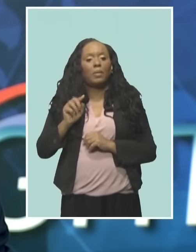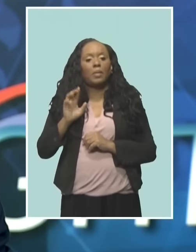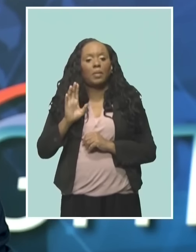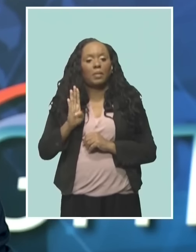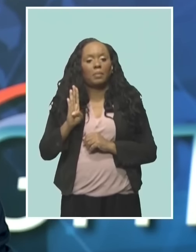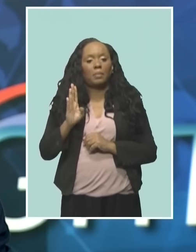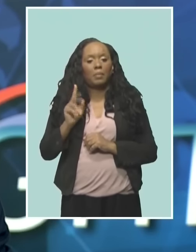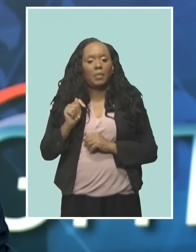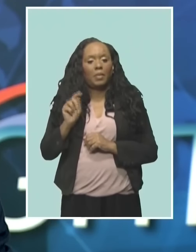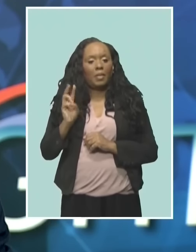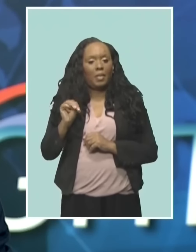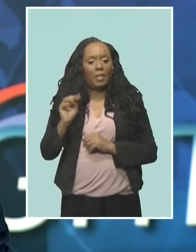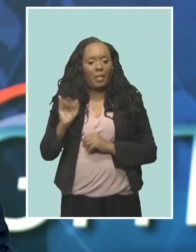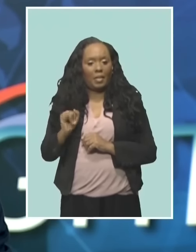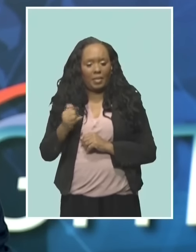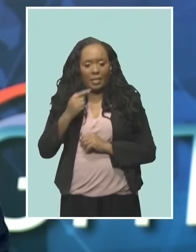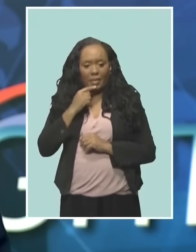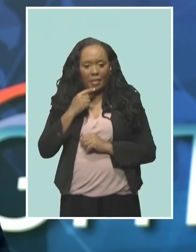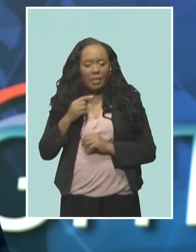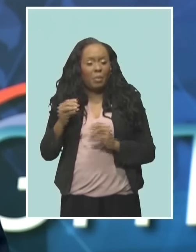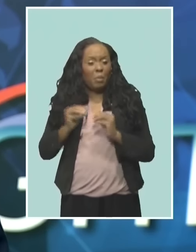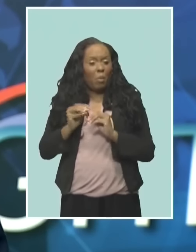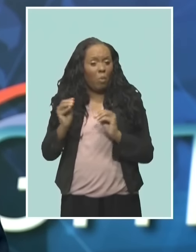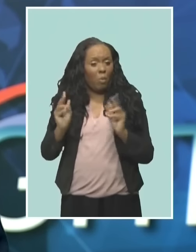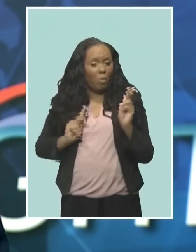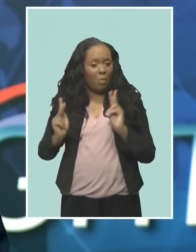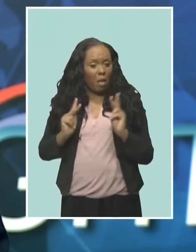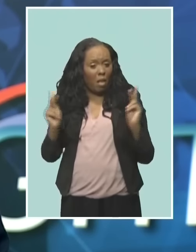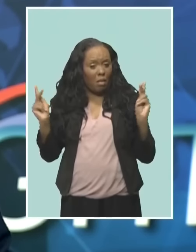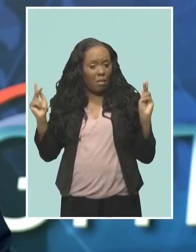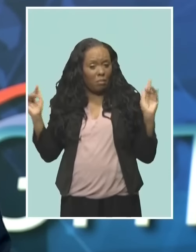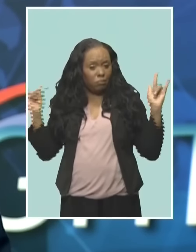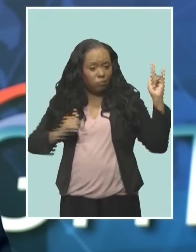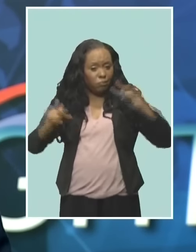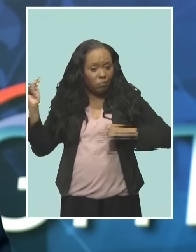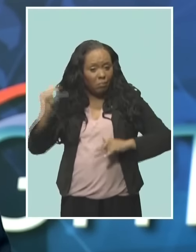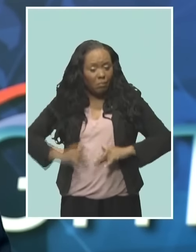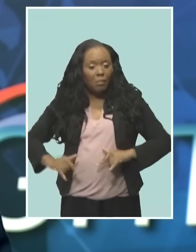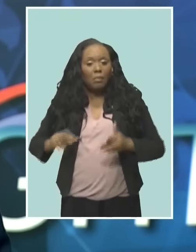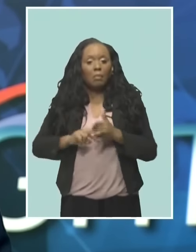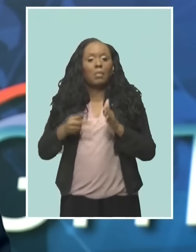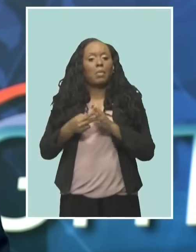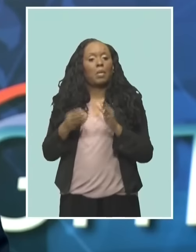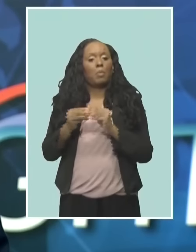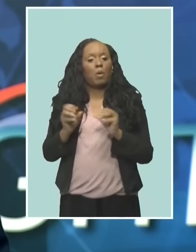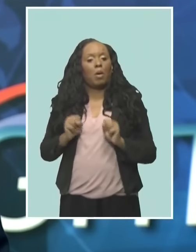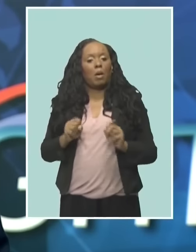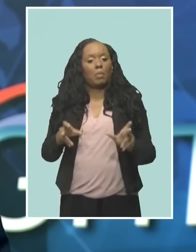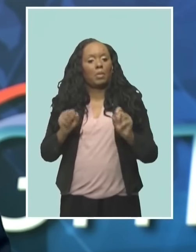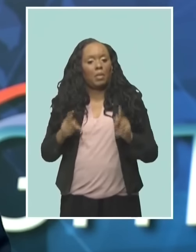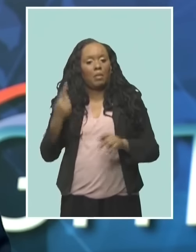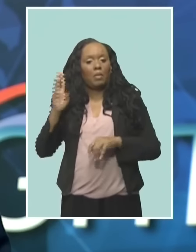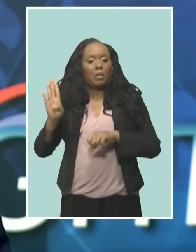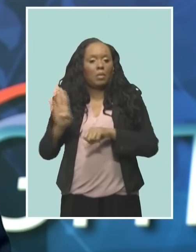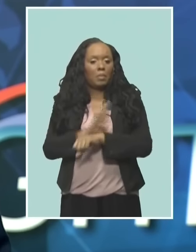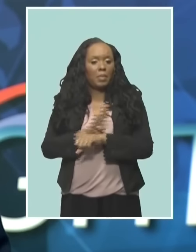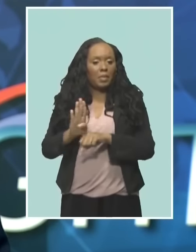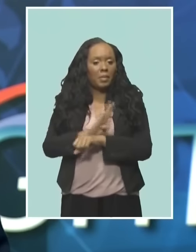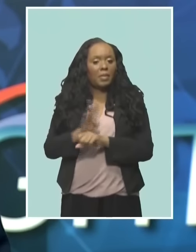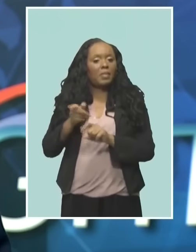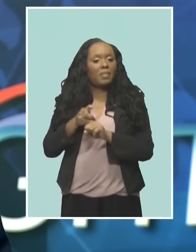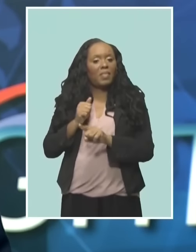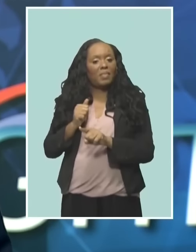Tourism Marketing Incorporated, Andrea Franklin, says the increased capacity will create more opportunities for business out of New